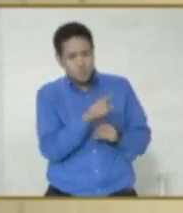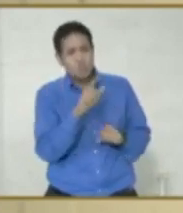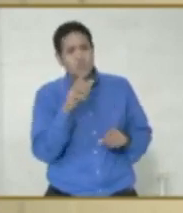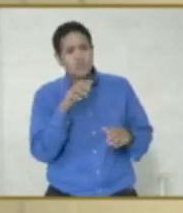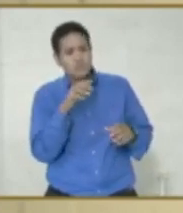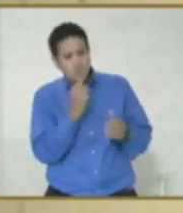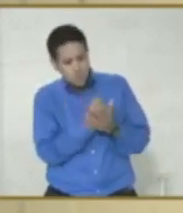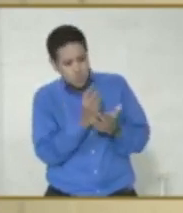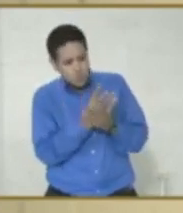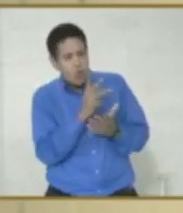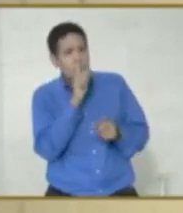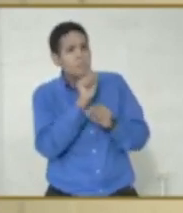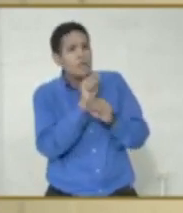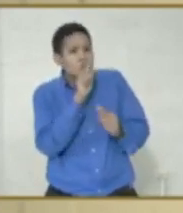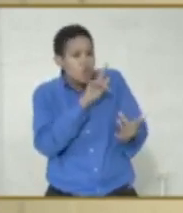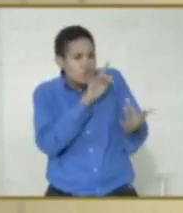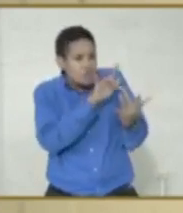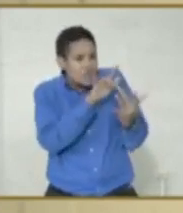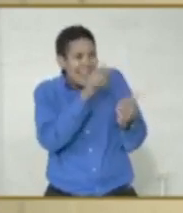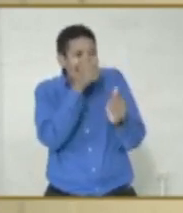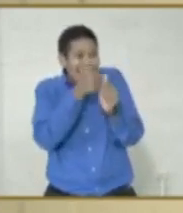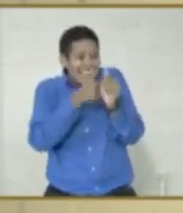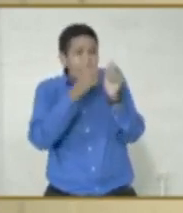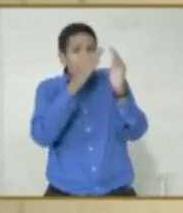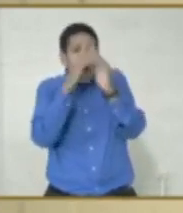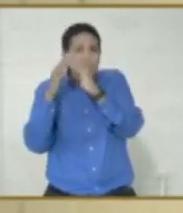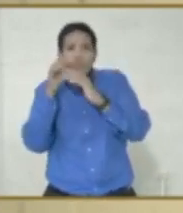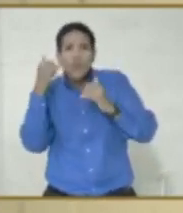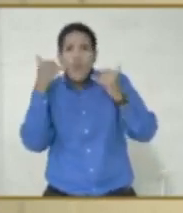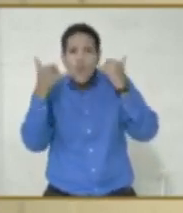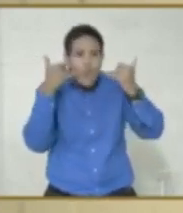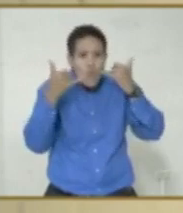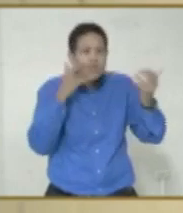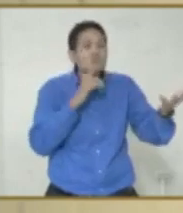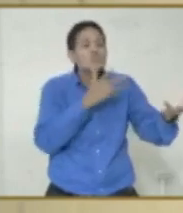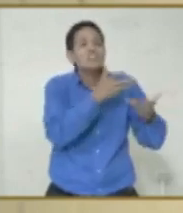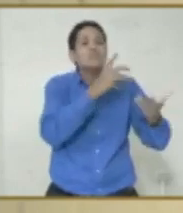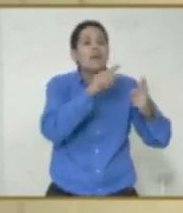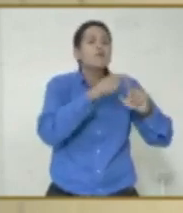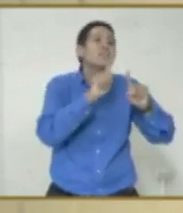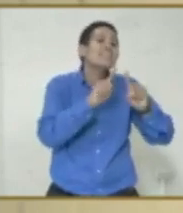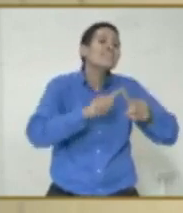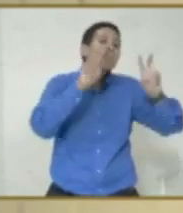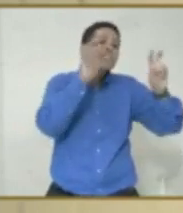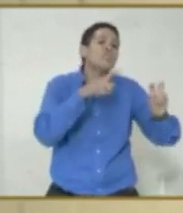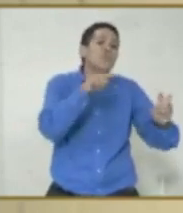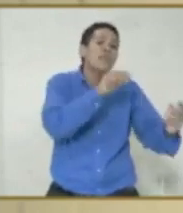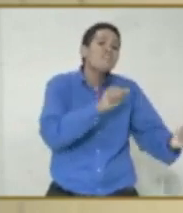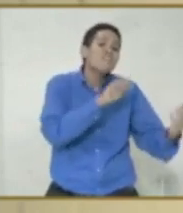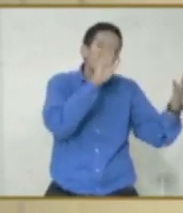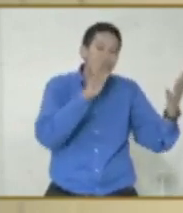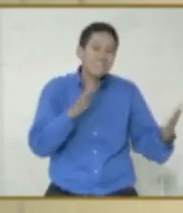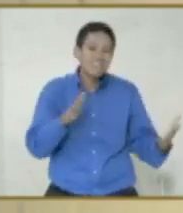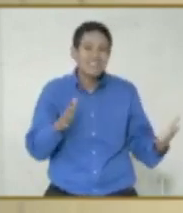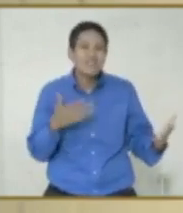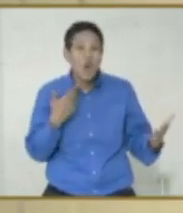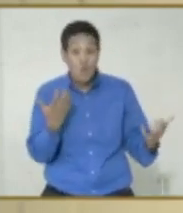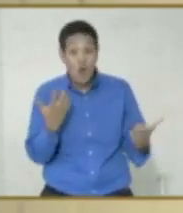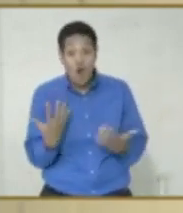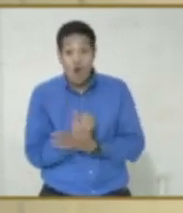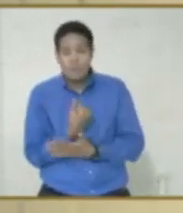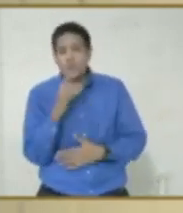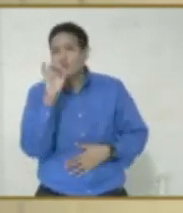that they get in touch with each household that will be calling in to speak about issues that they are facing. So I want to use the opportunity